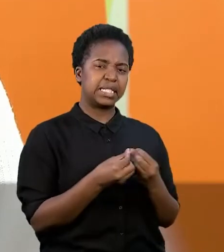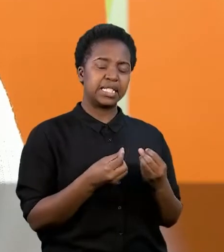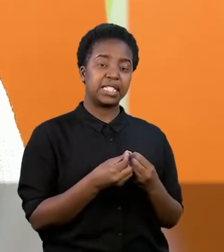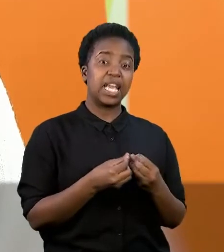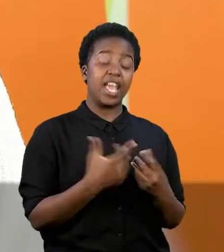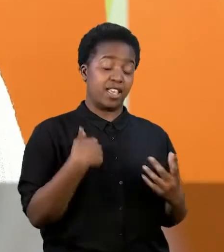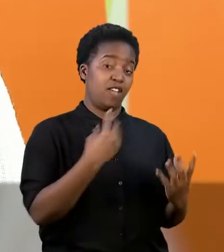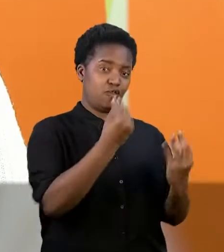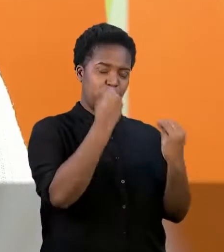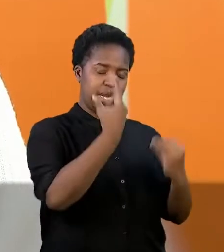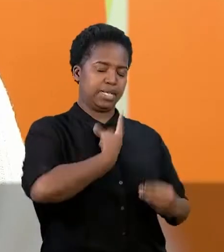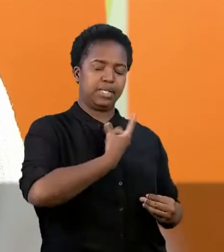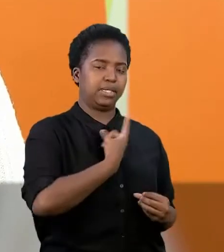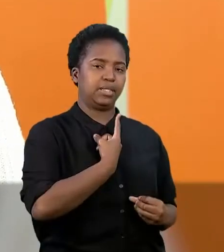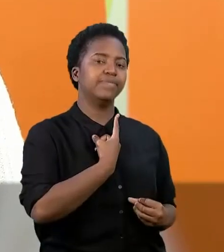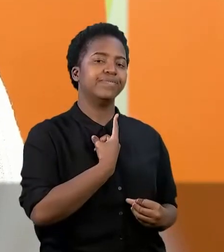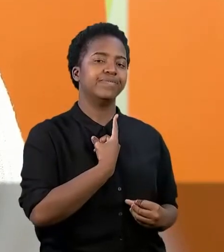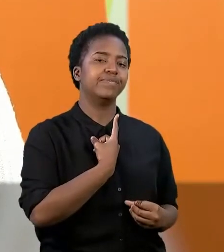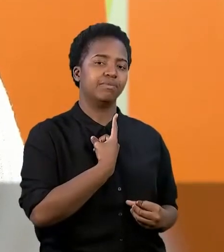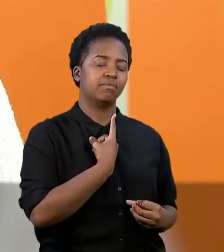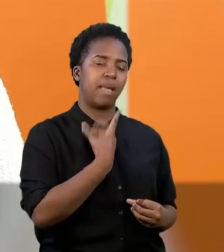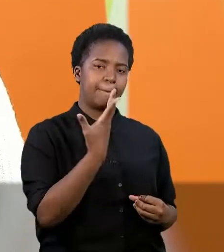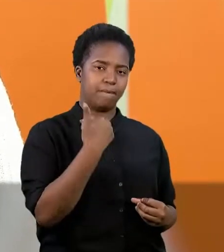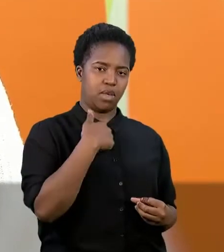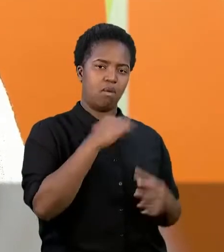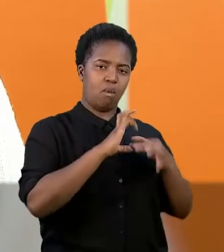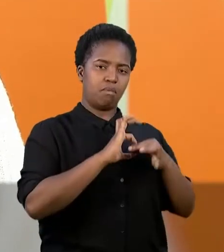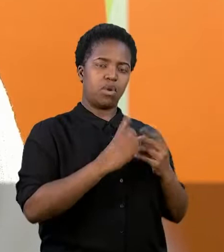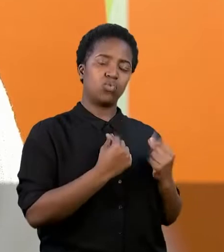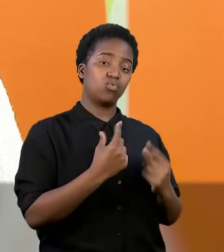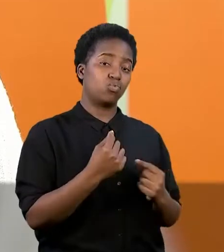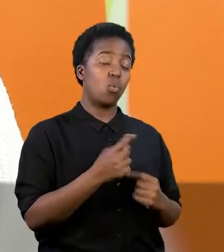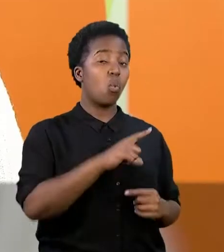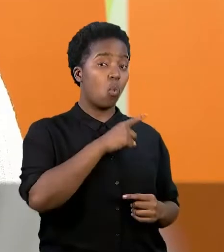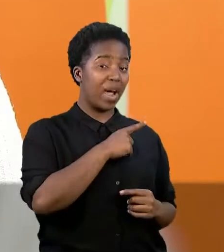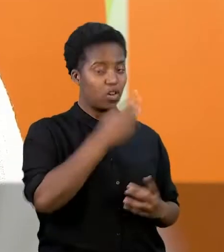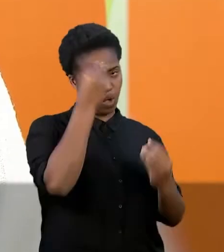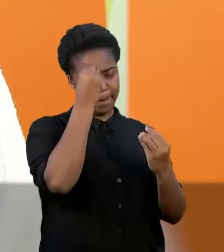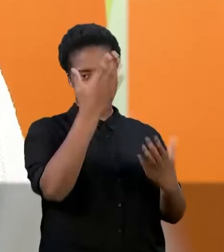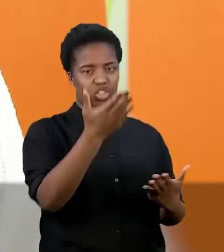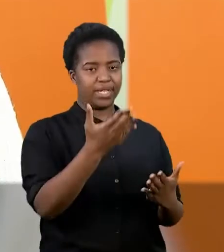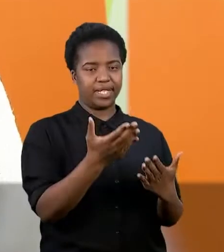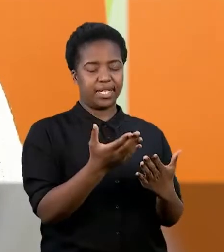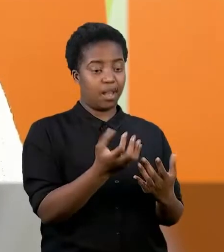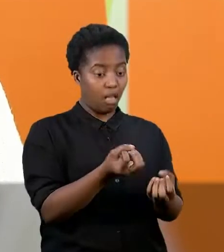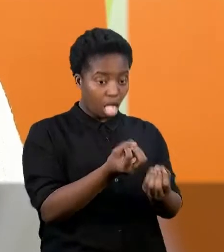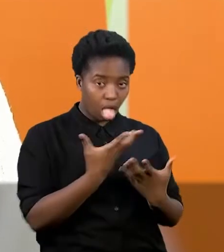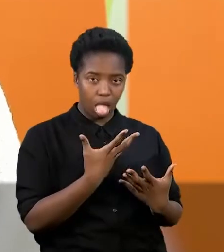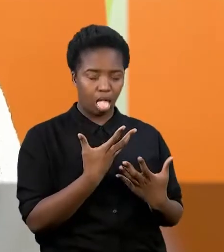tse. So ntho tse kaofela ke ntho tse o ithutileng tsona ha nako e ntse e tswela pele. E ntse ya pele. Ha ke re wa tseba hore information doesn't